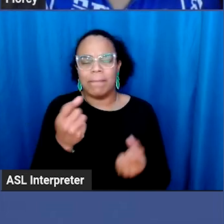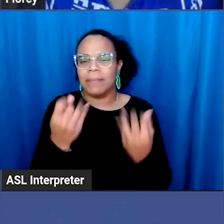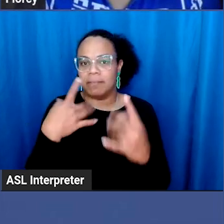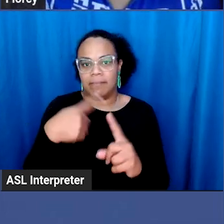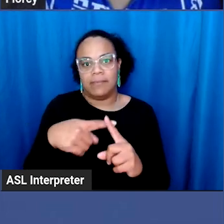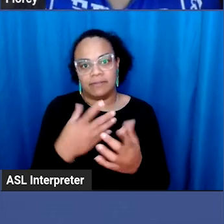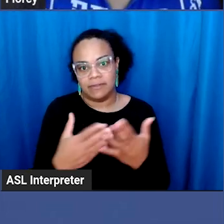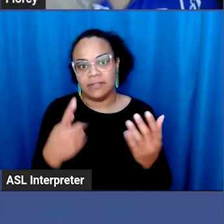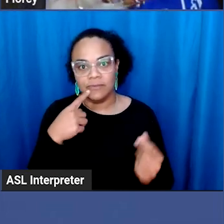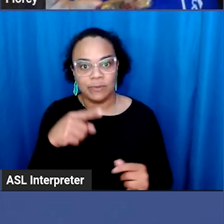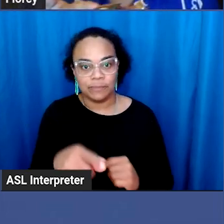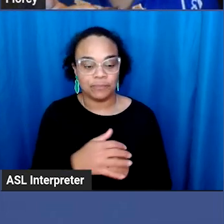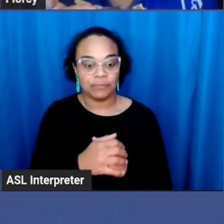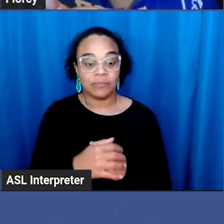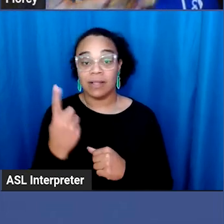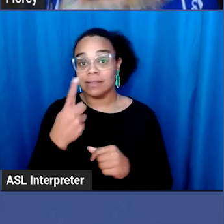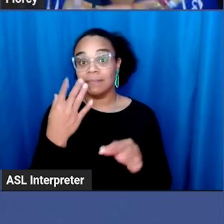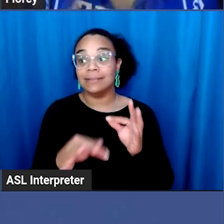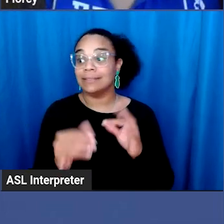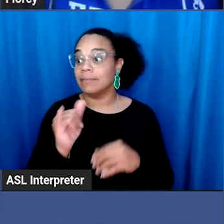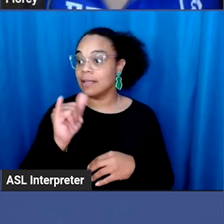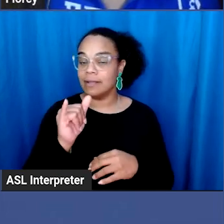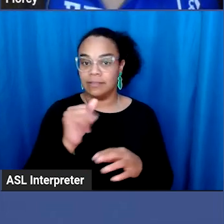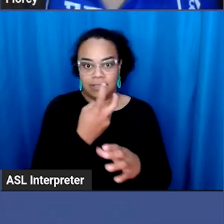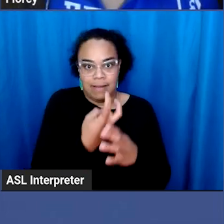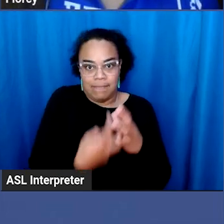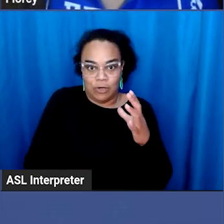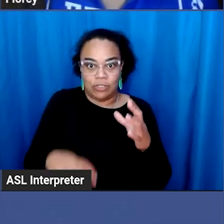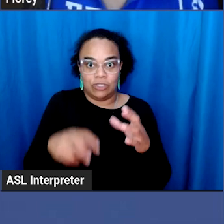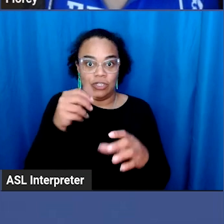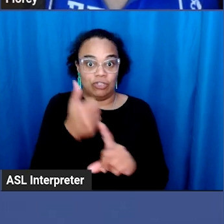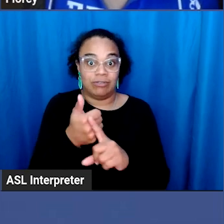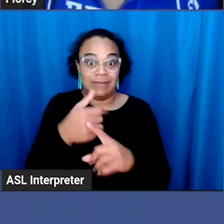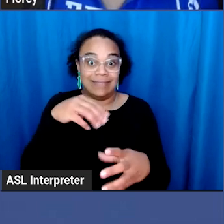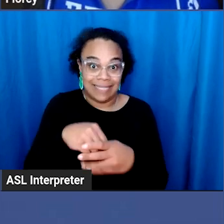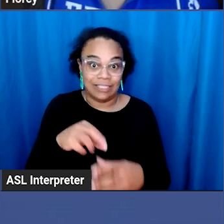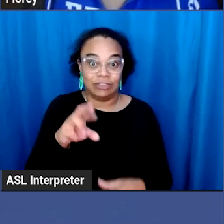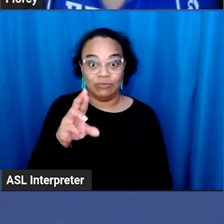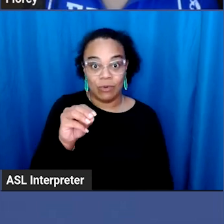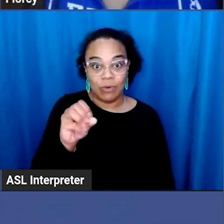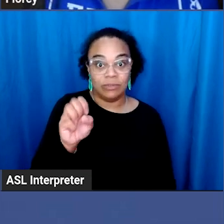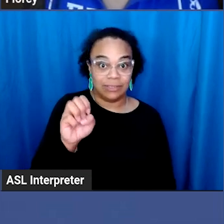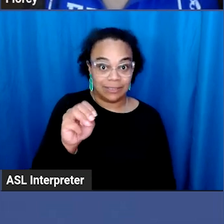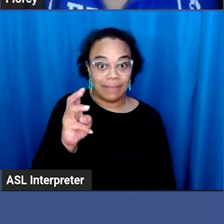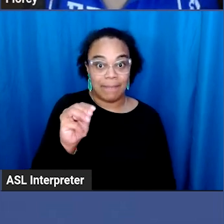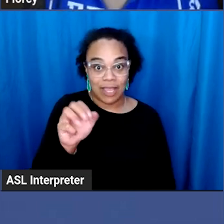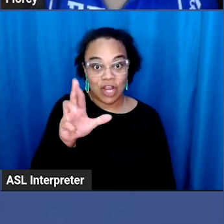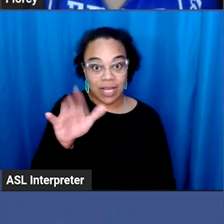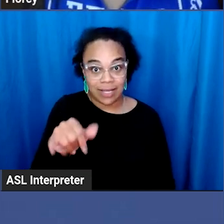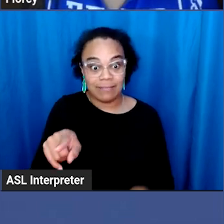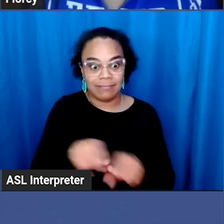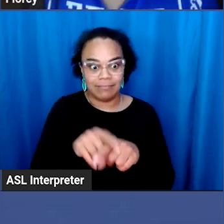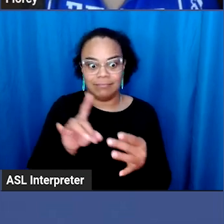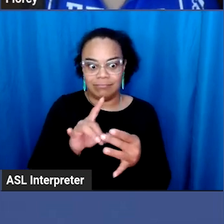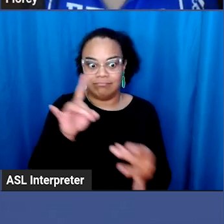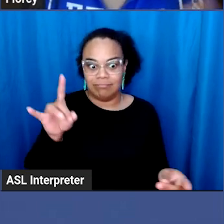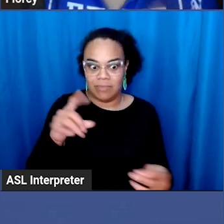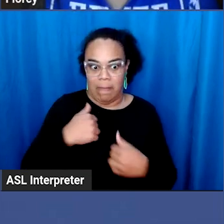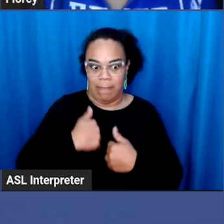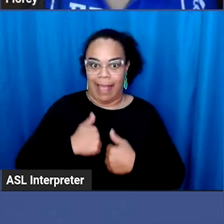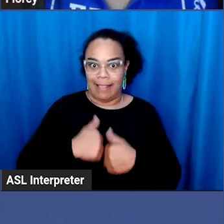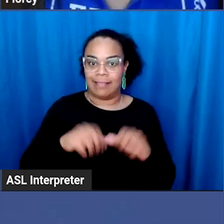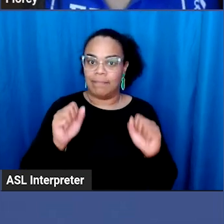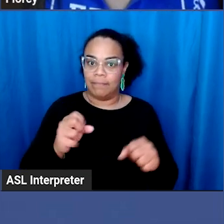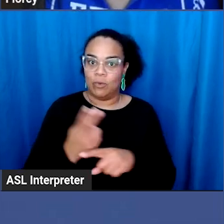so, you know, something as simple as like immersing yourself in rosemary as like a spiritual bath can be used for